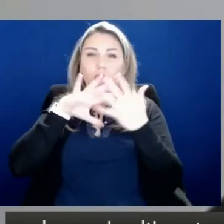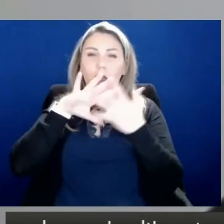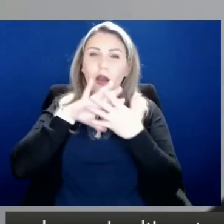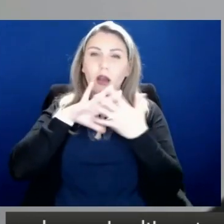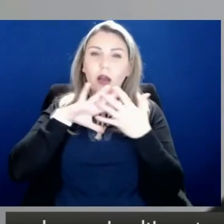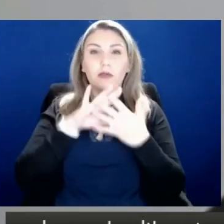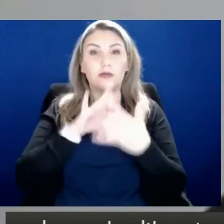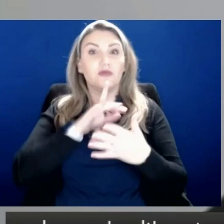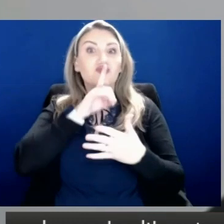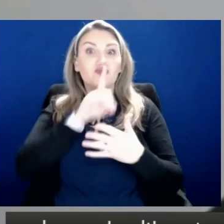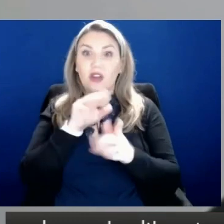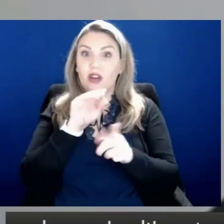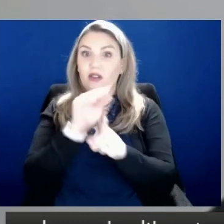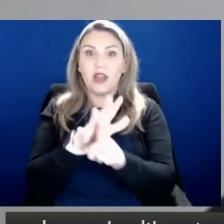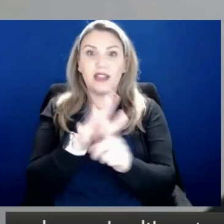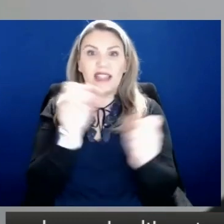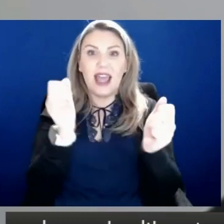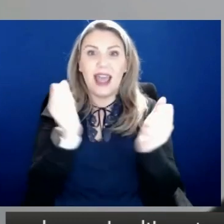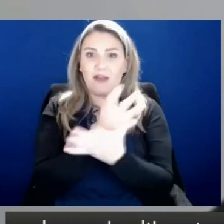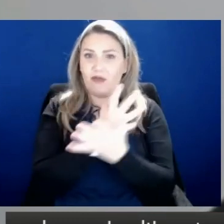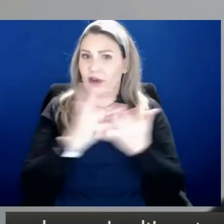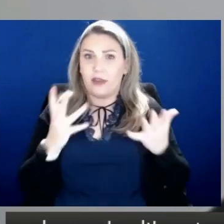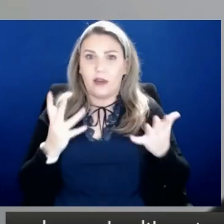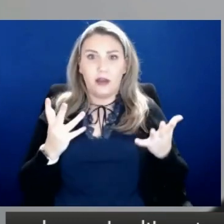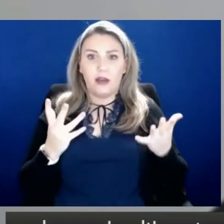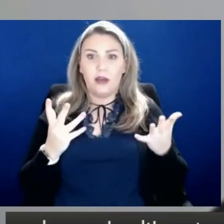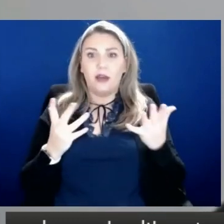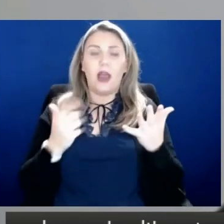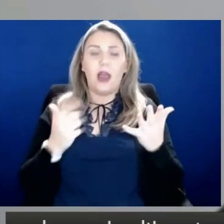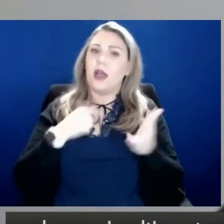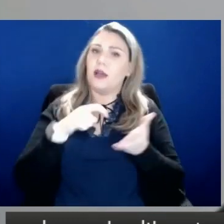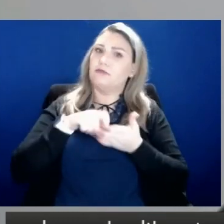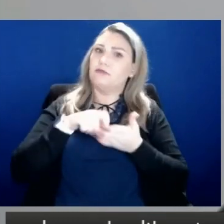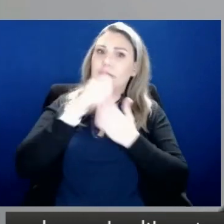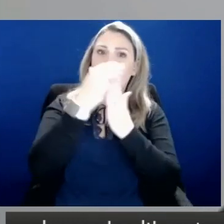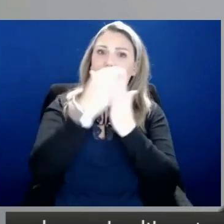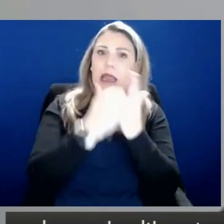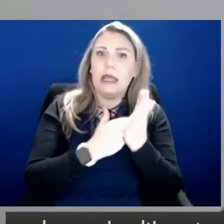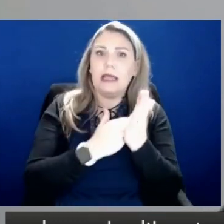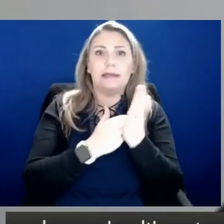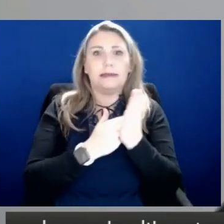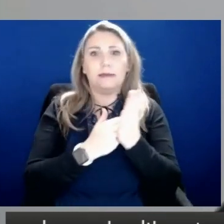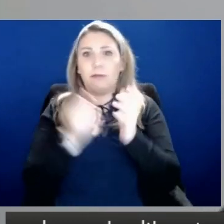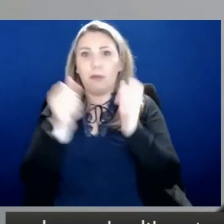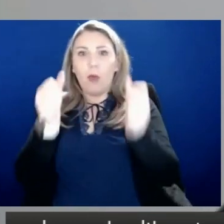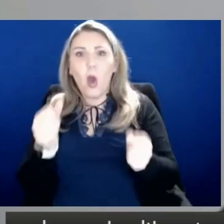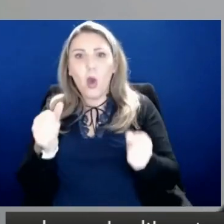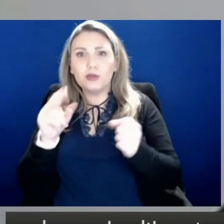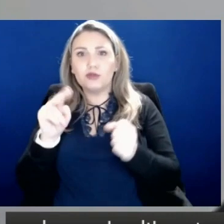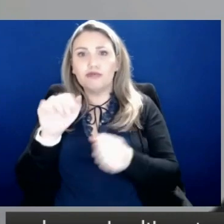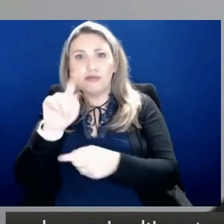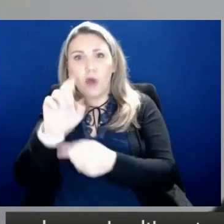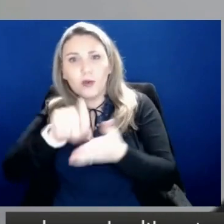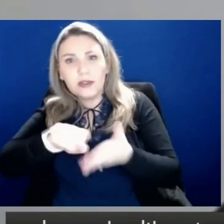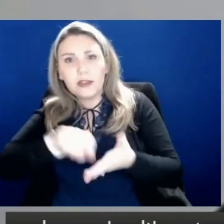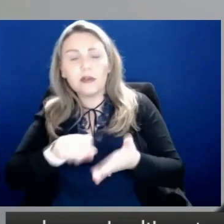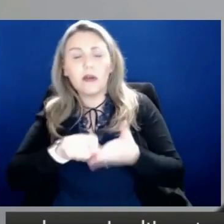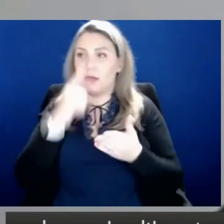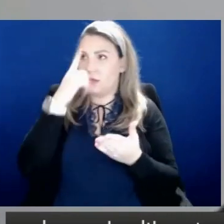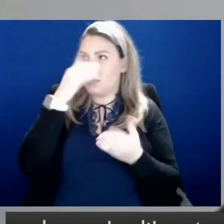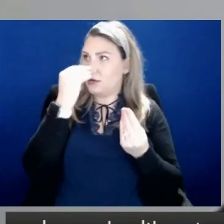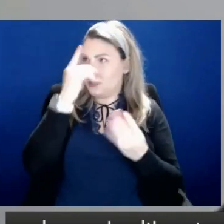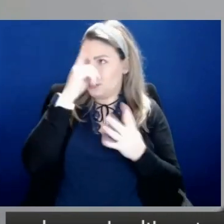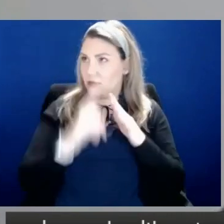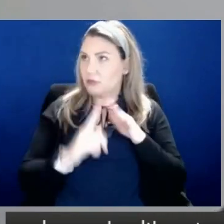and affects everything. So I make lists upon lists. There are Post-it notes everywhere, because if I think of something and I'm like, oh, I need to do